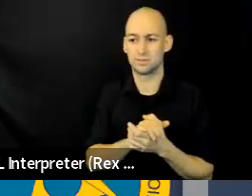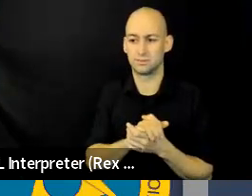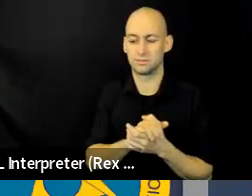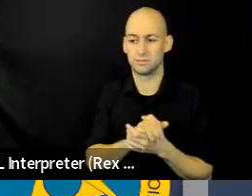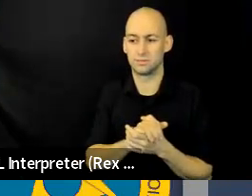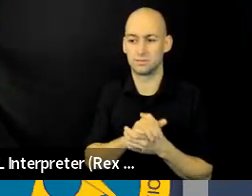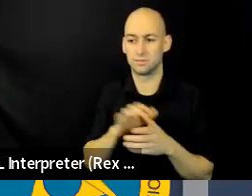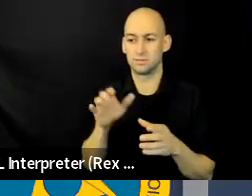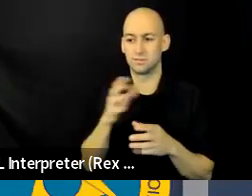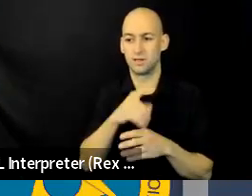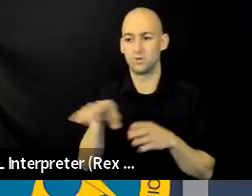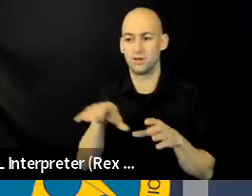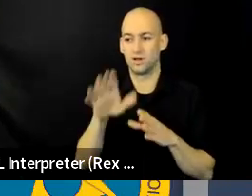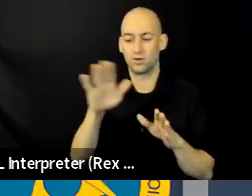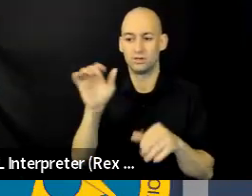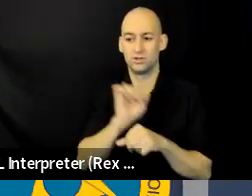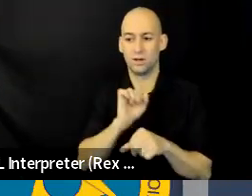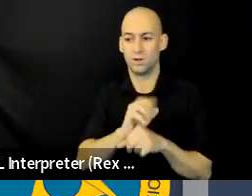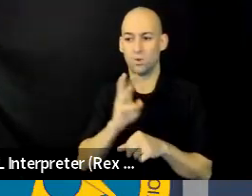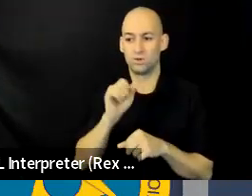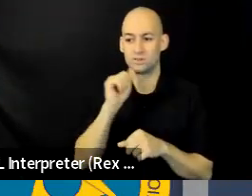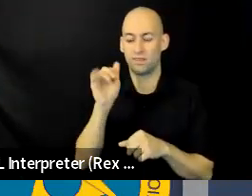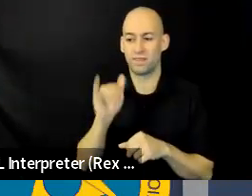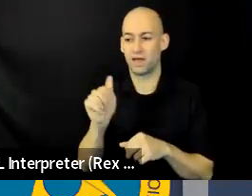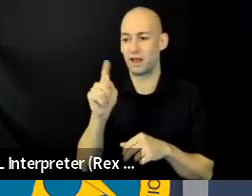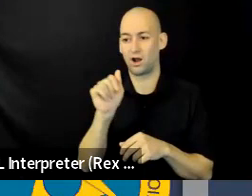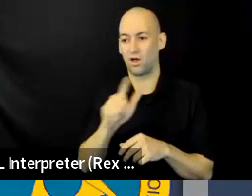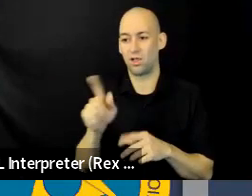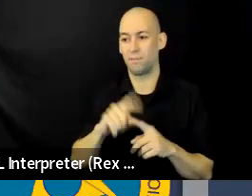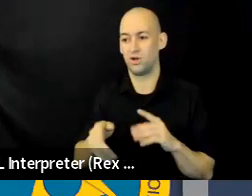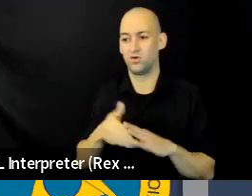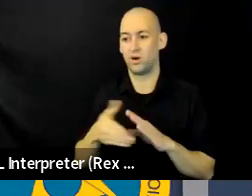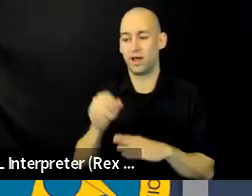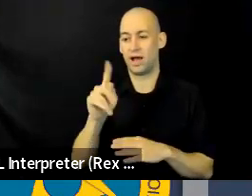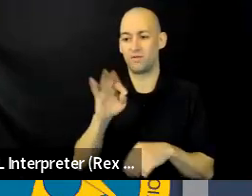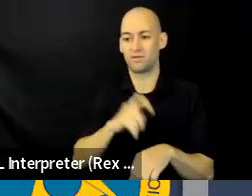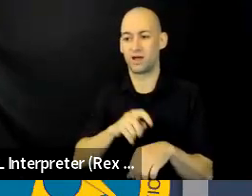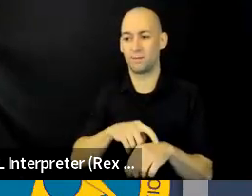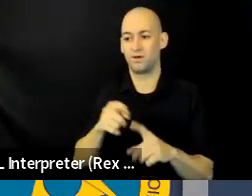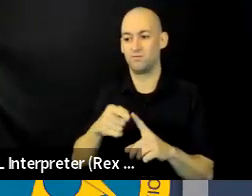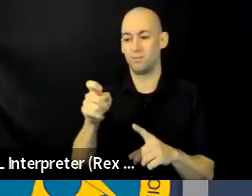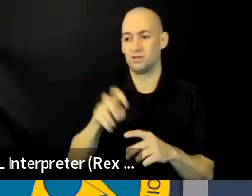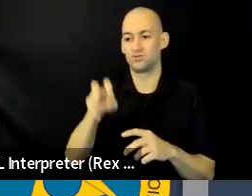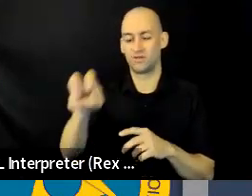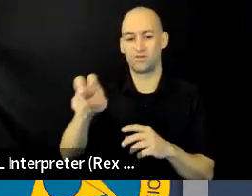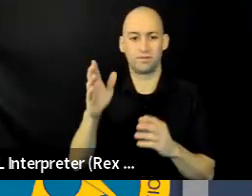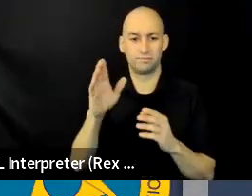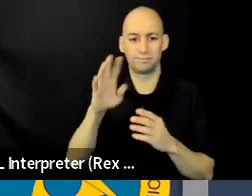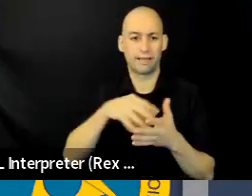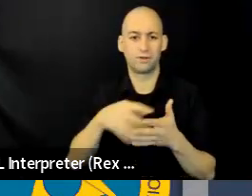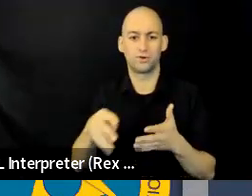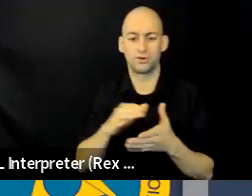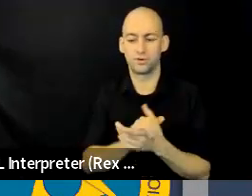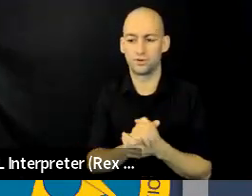And you did a great job. It wasn't that at all. I'm sorry that we're running out of time due to travel calendars.